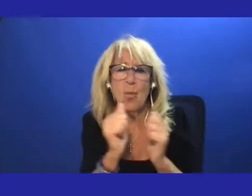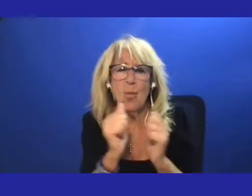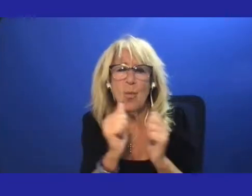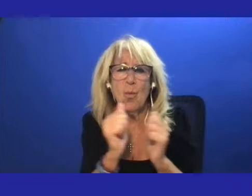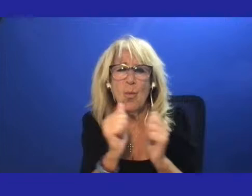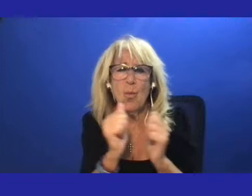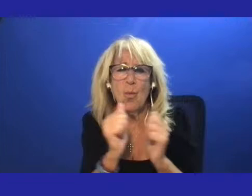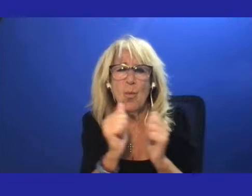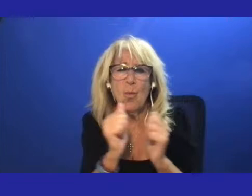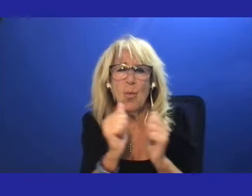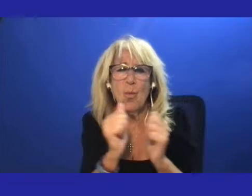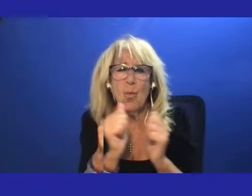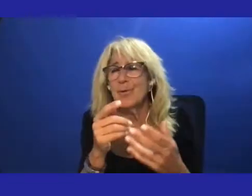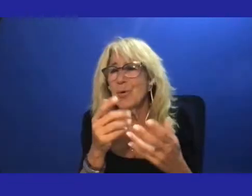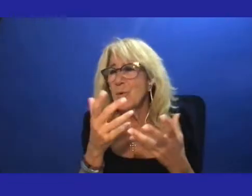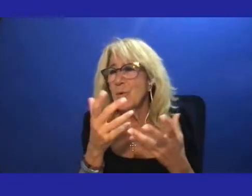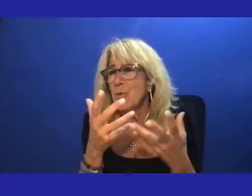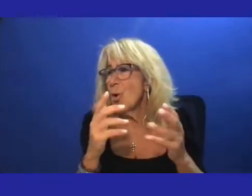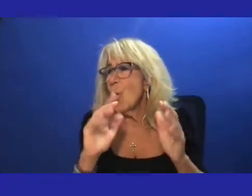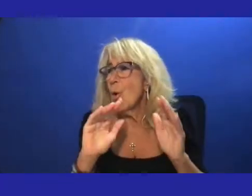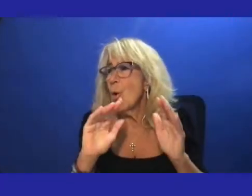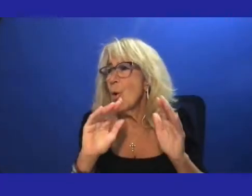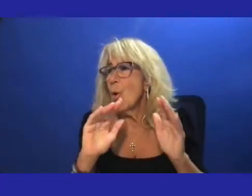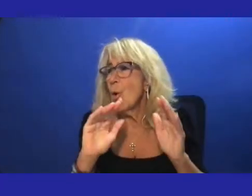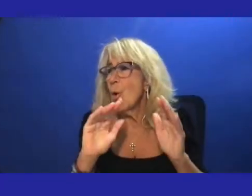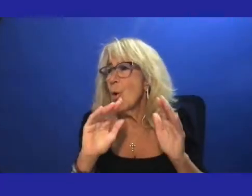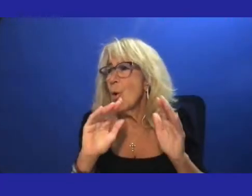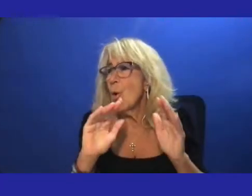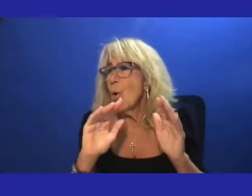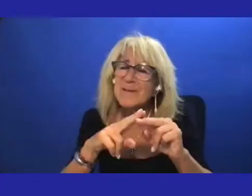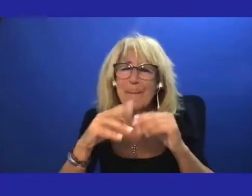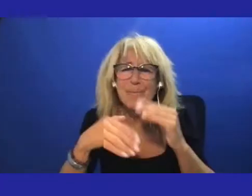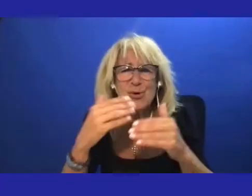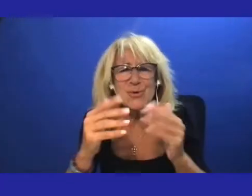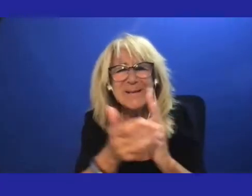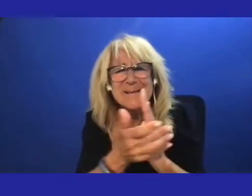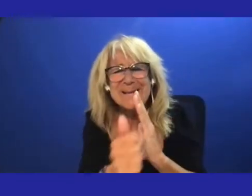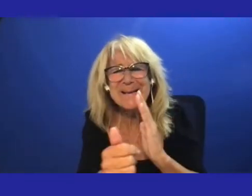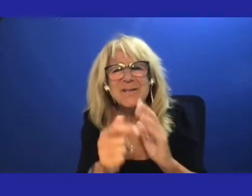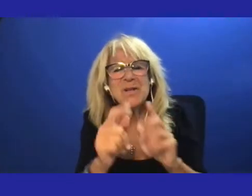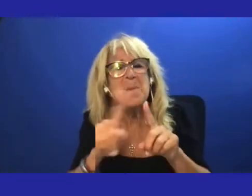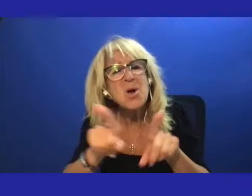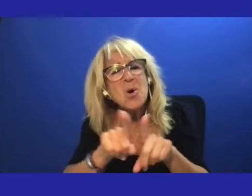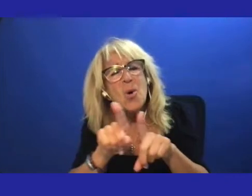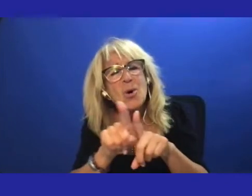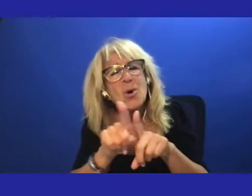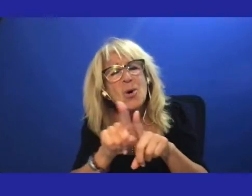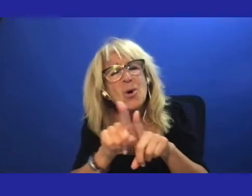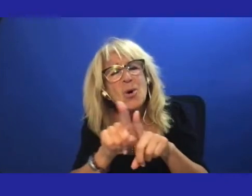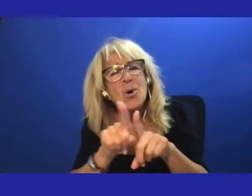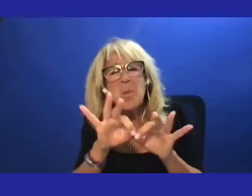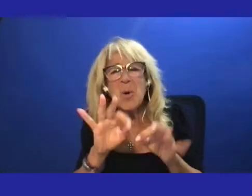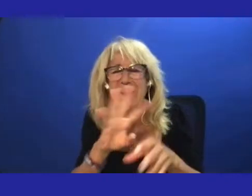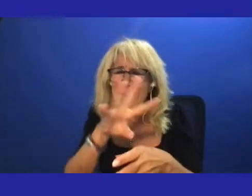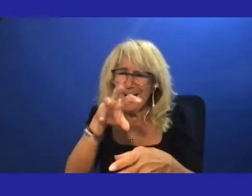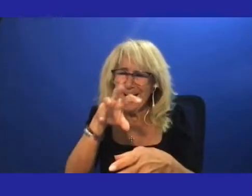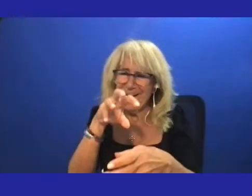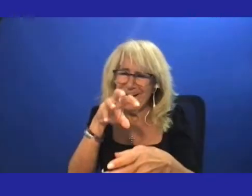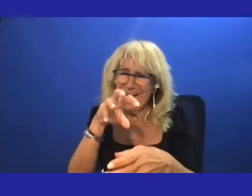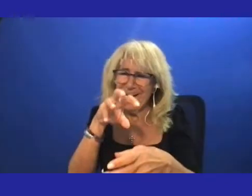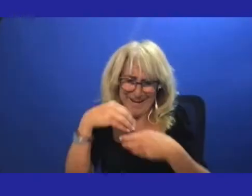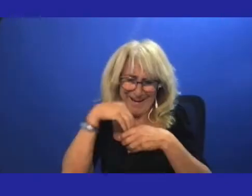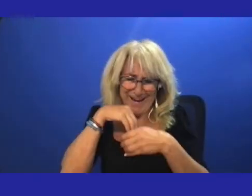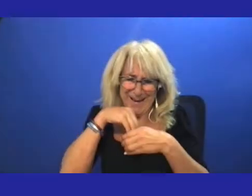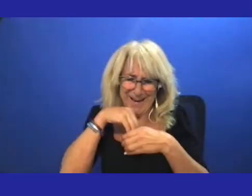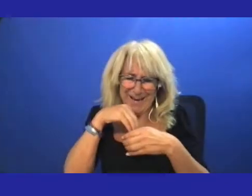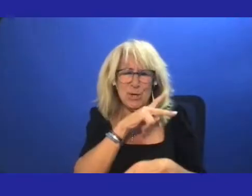procedural skill and technical skill, but we're also thinking about what is the interpersonal care that's happening at the bedside. Through debriefing